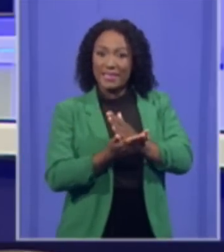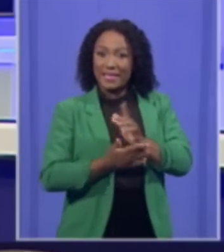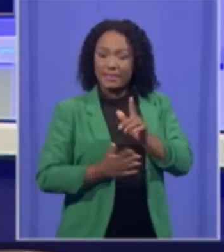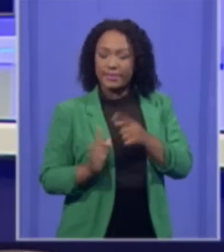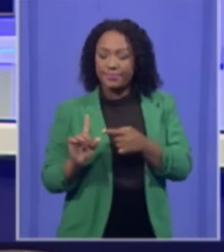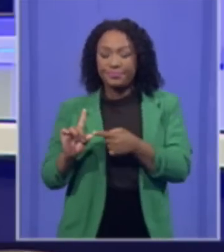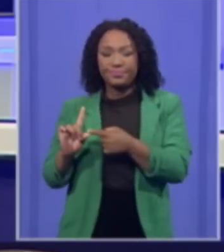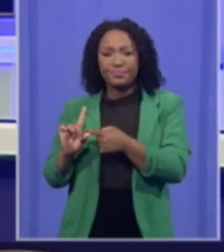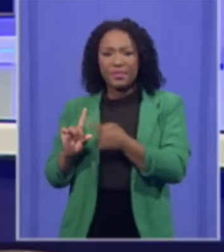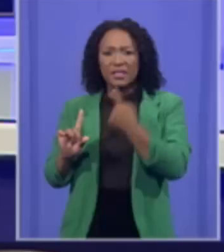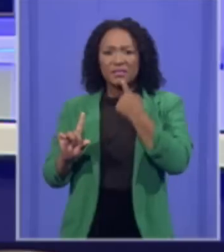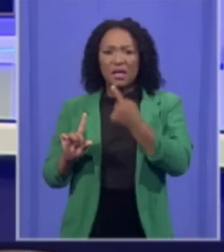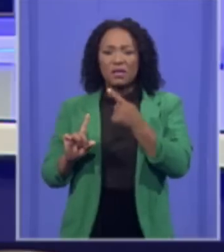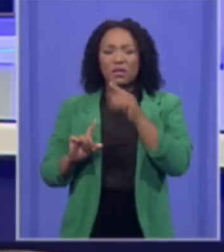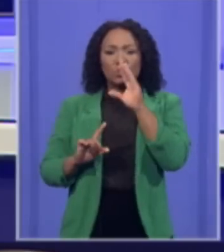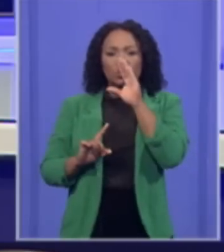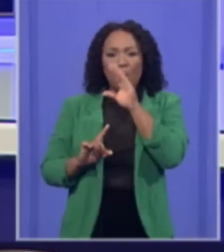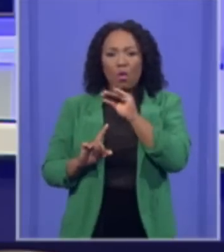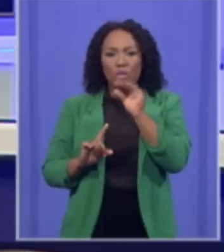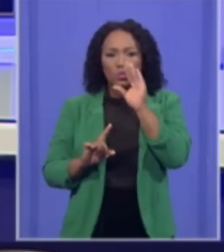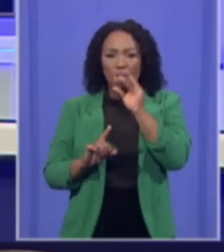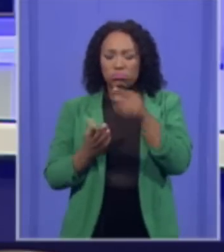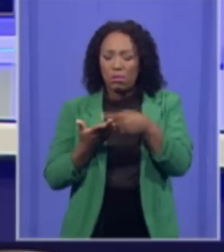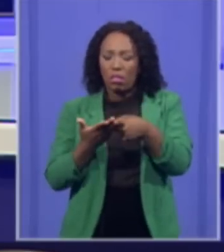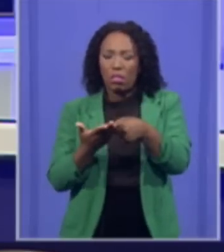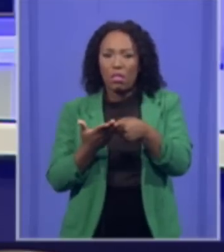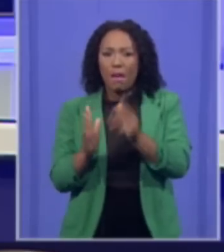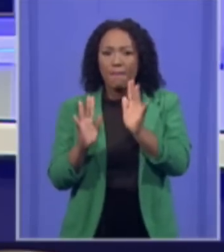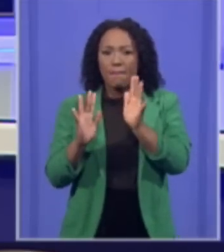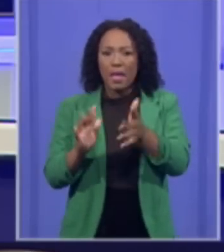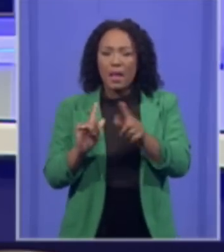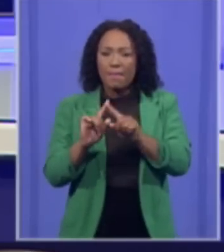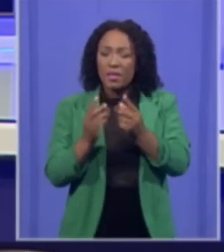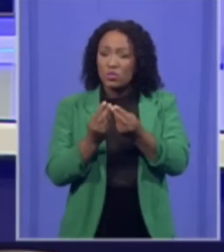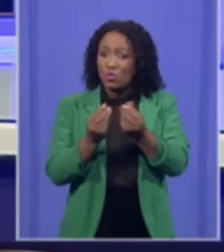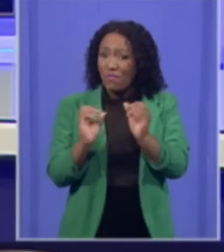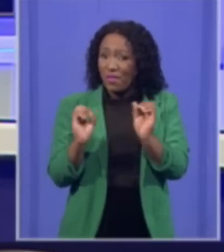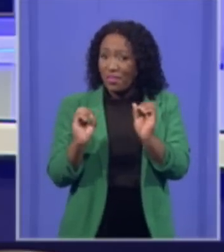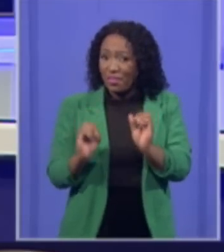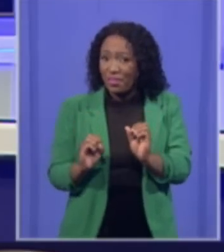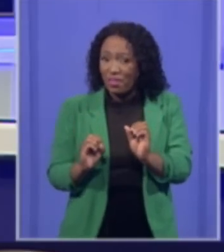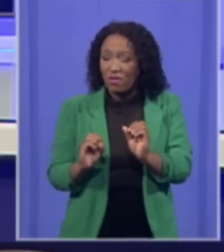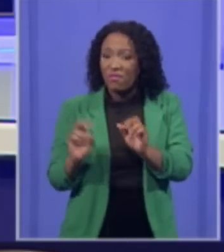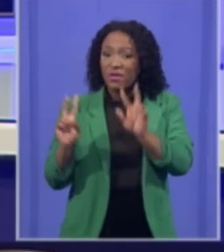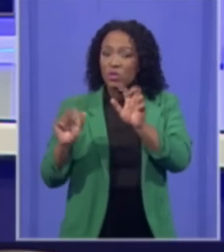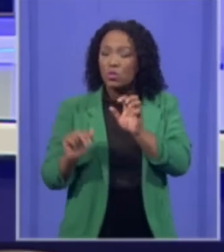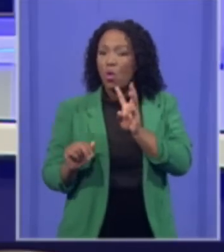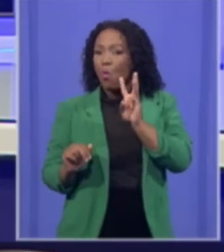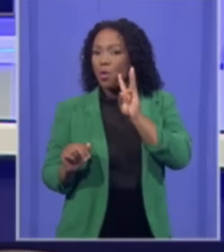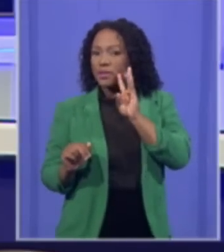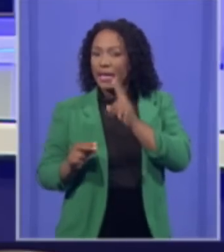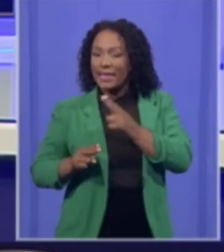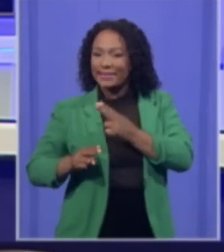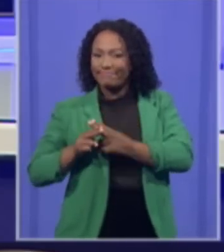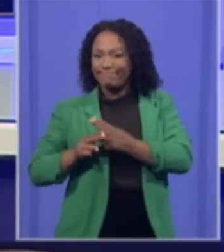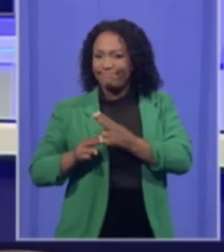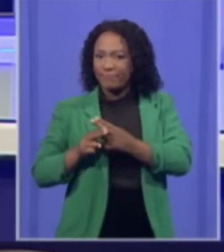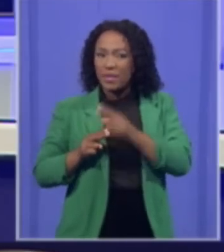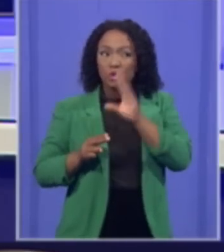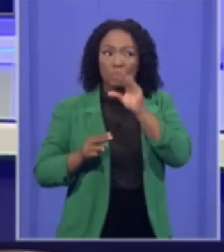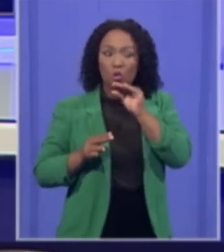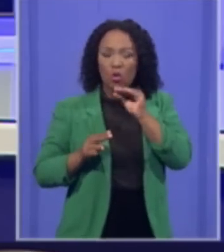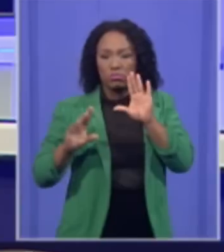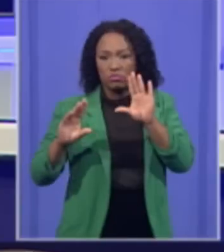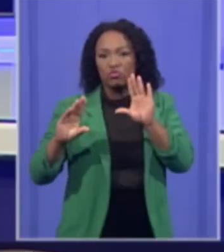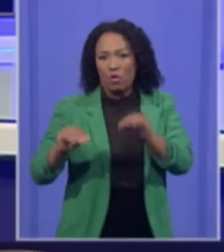nako ya go bolela ntle le go tšea kgato mabapi le tlhwekišo ya meetse le kelela tšhila e fedile. Maikemišetšo a kopano